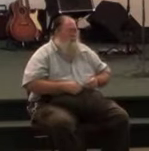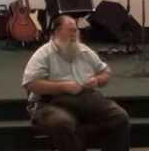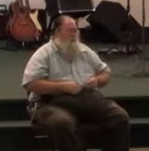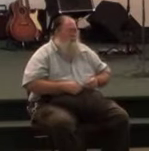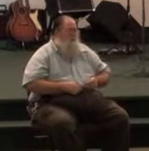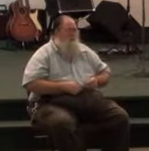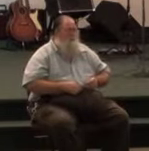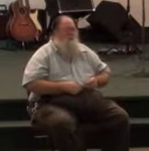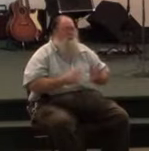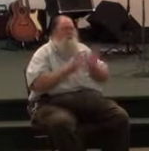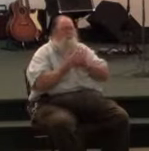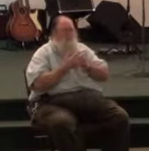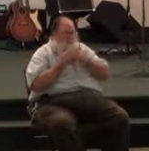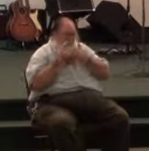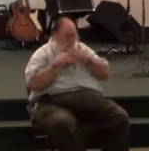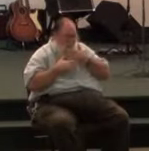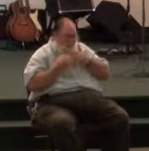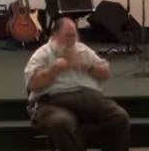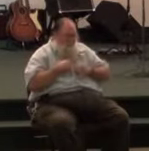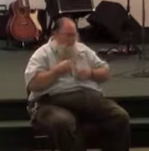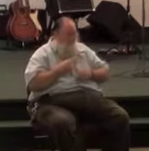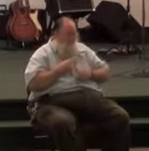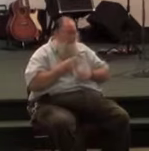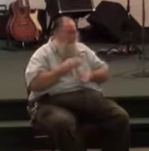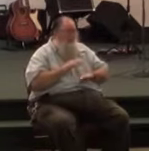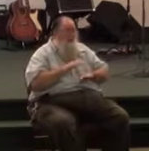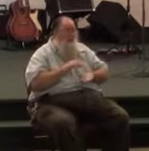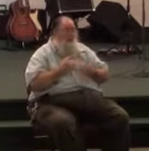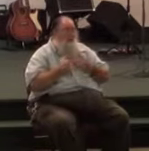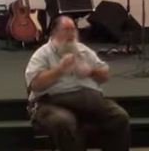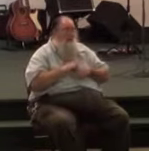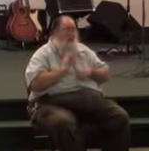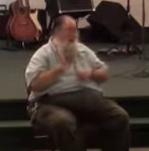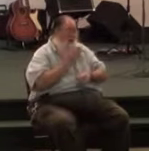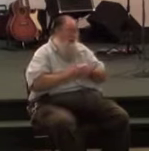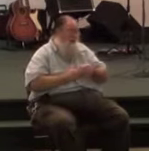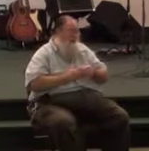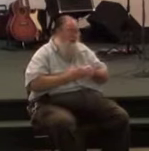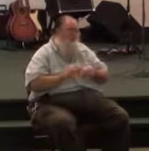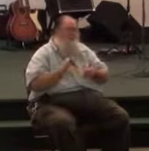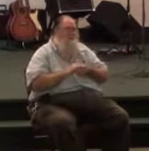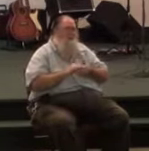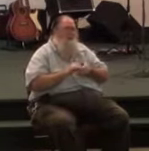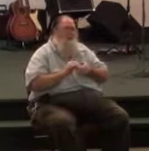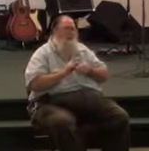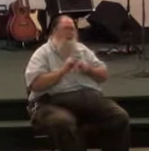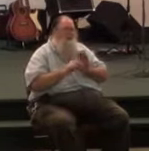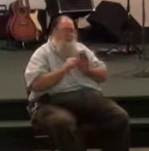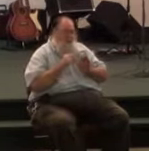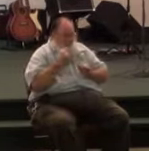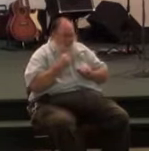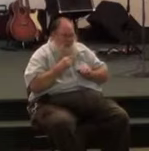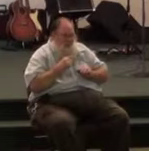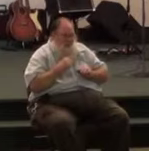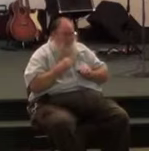The blood of Jesus that we hold in our hands. That scripture in John goes on to say, and he